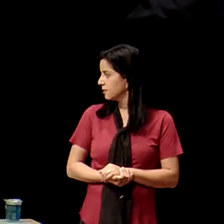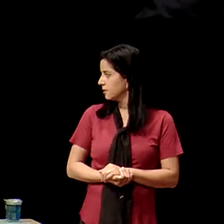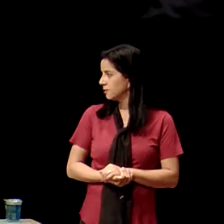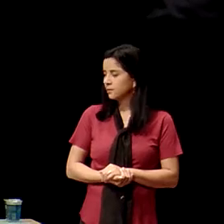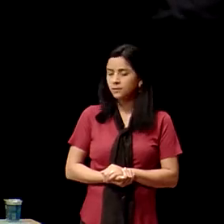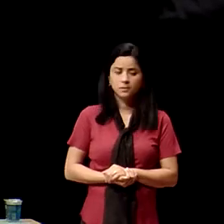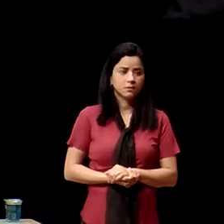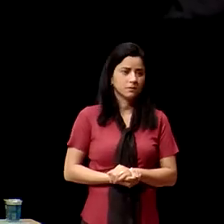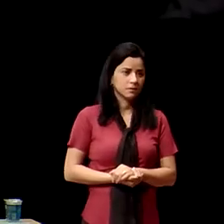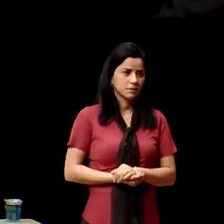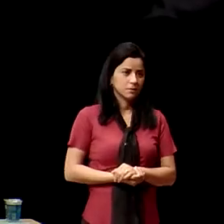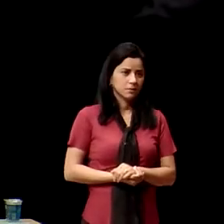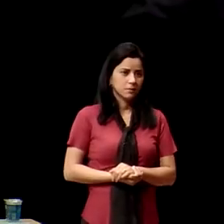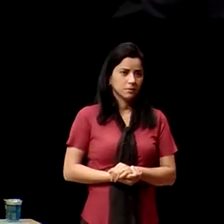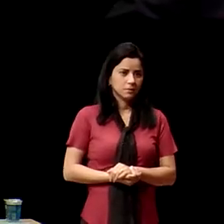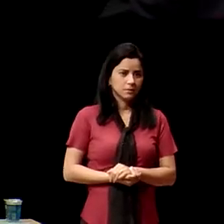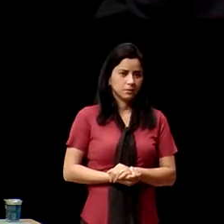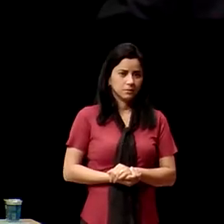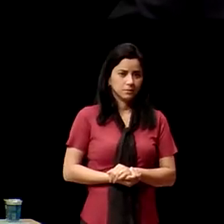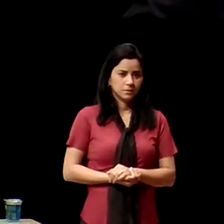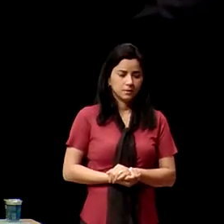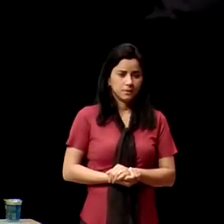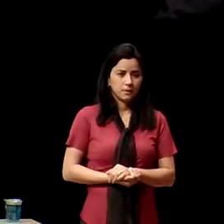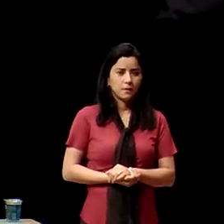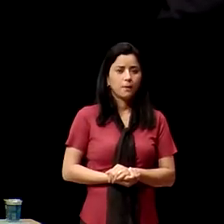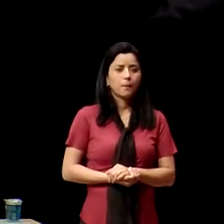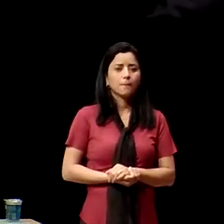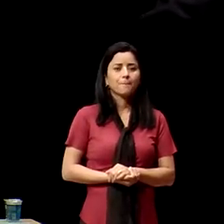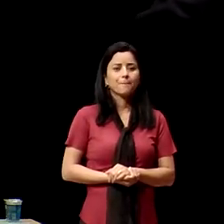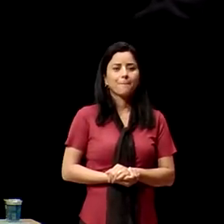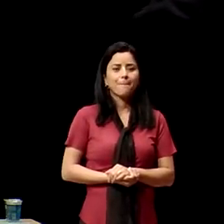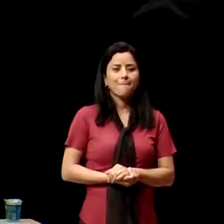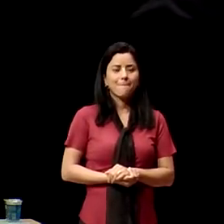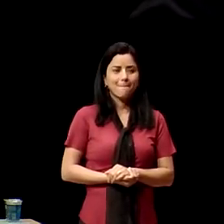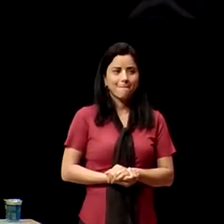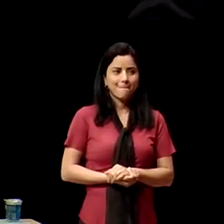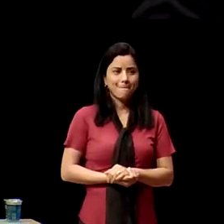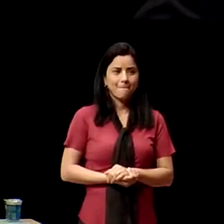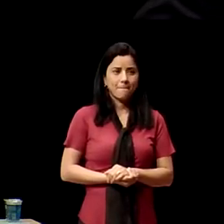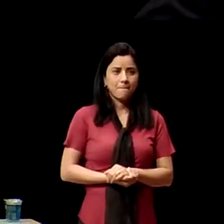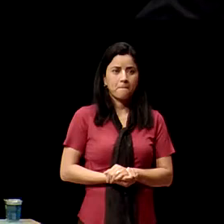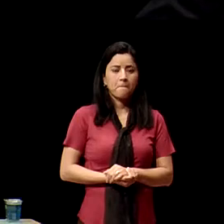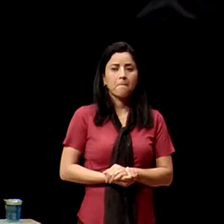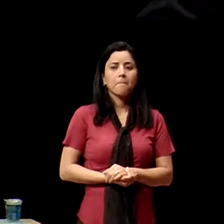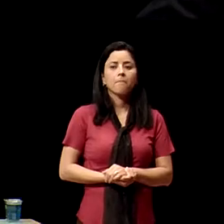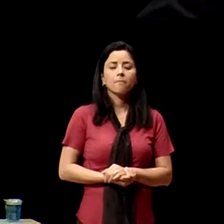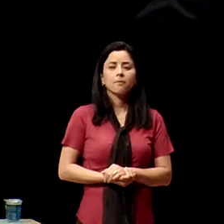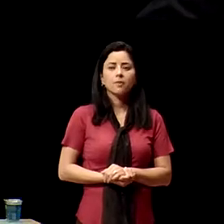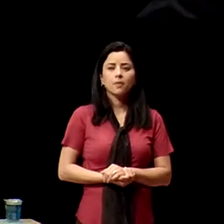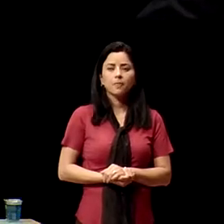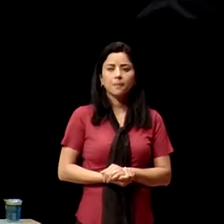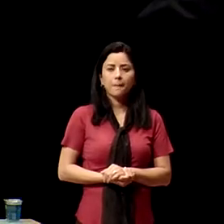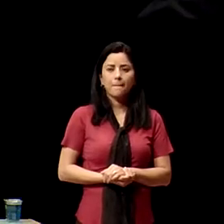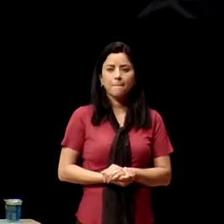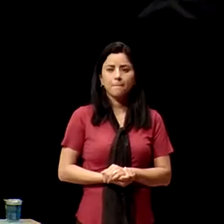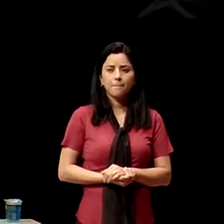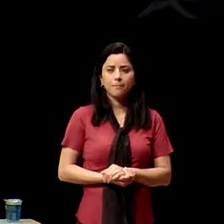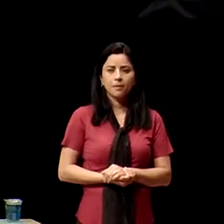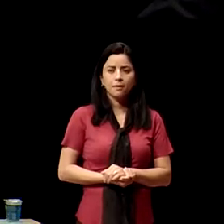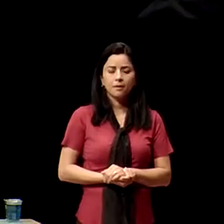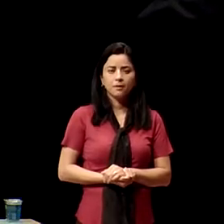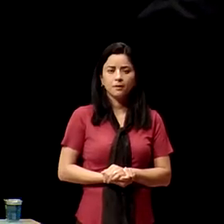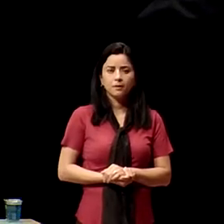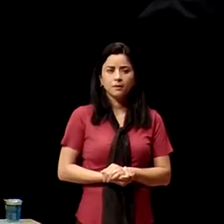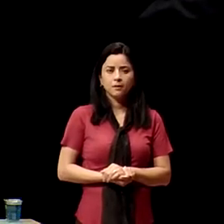Pardon. Yeah, so I said that some of these differences are